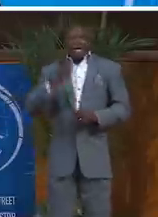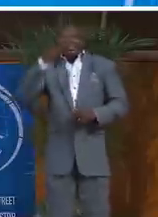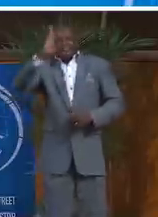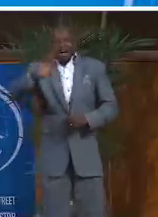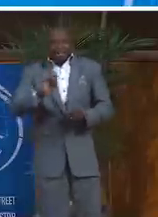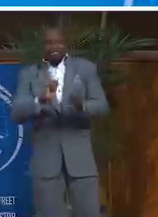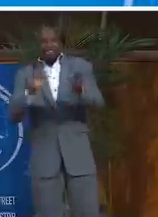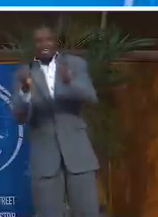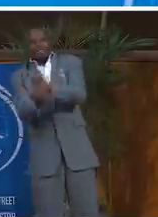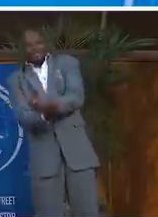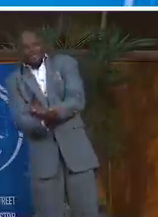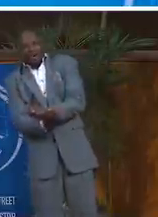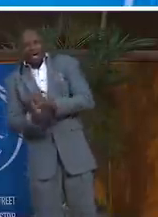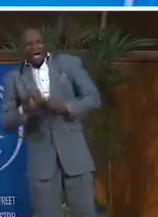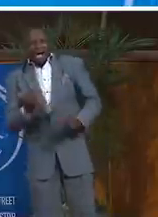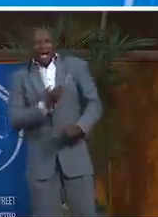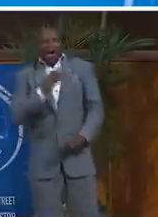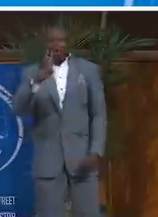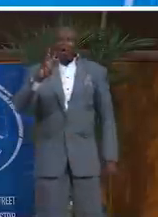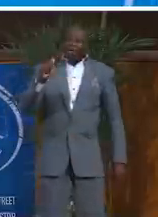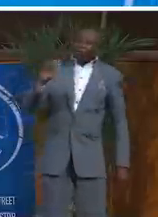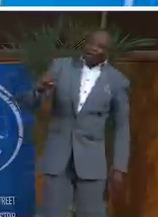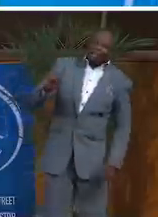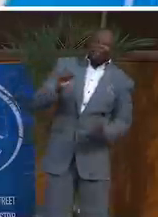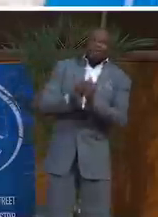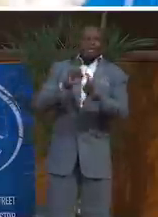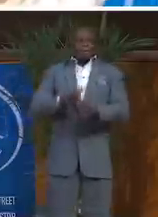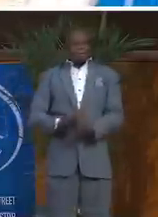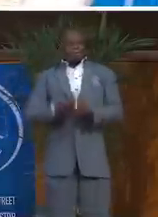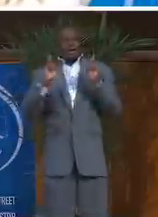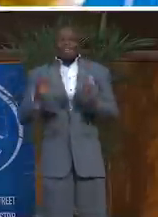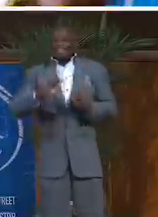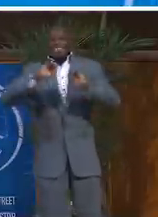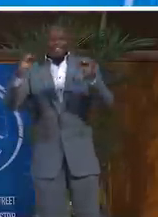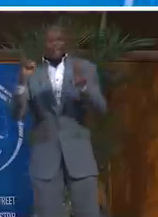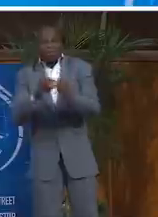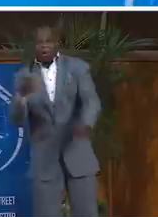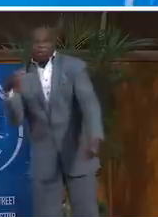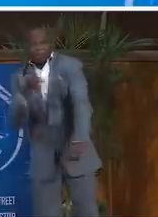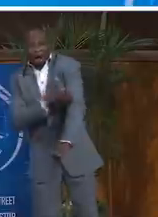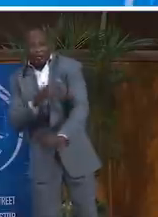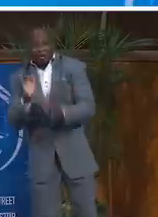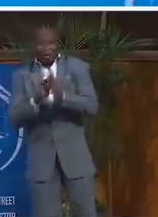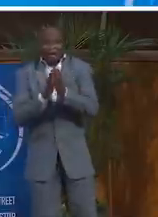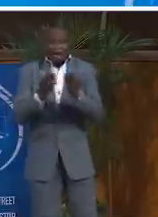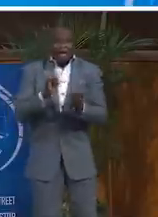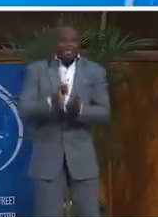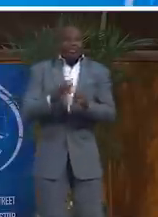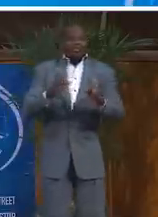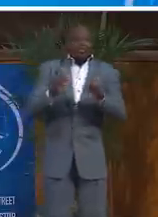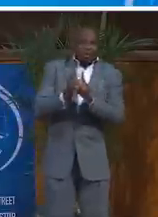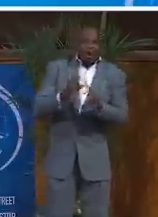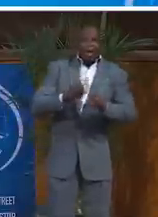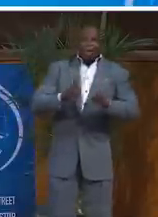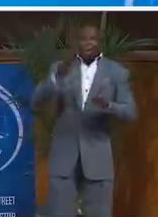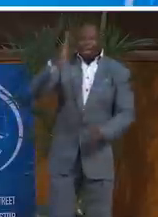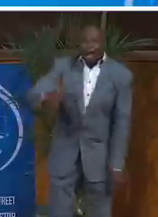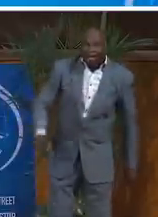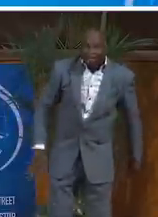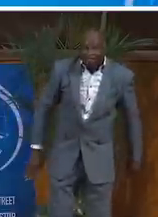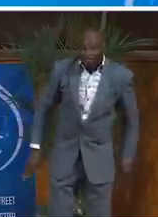God transforms our was with a but. There's nothing more powerful in the Bible than the phrase, but